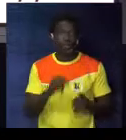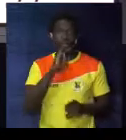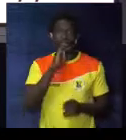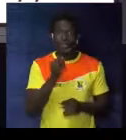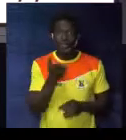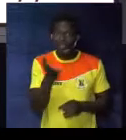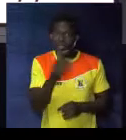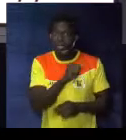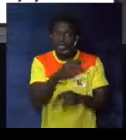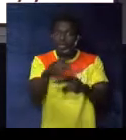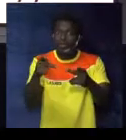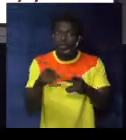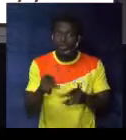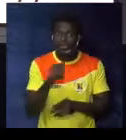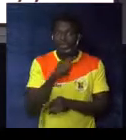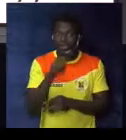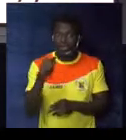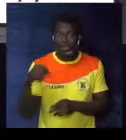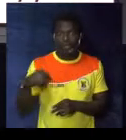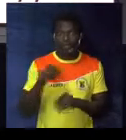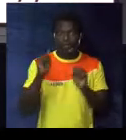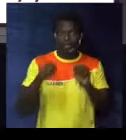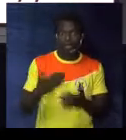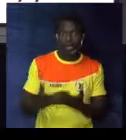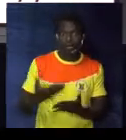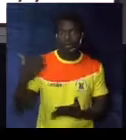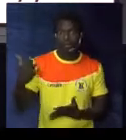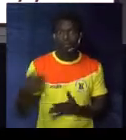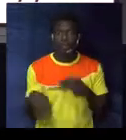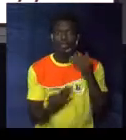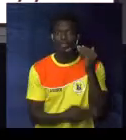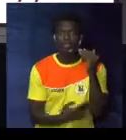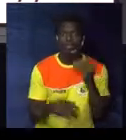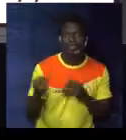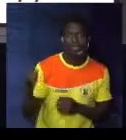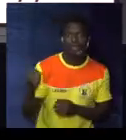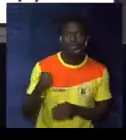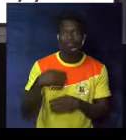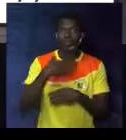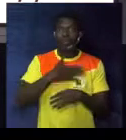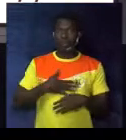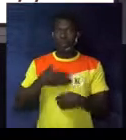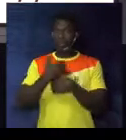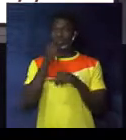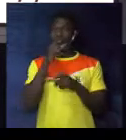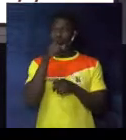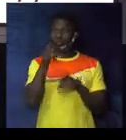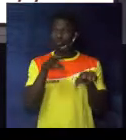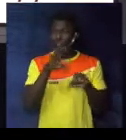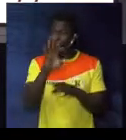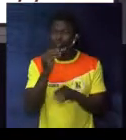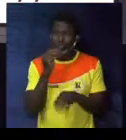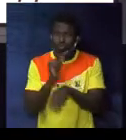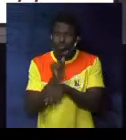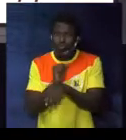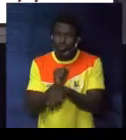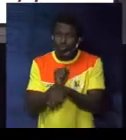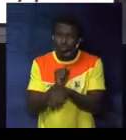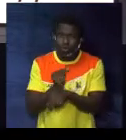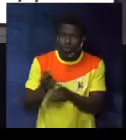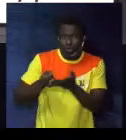last one, is there a place dash we can buy yams? Please make sure you do your